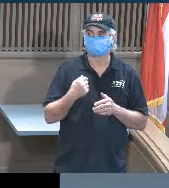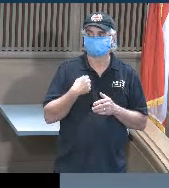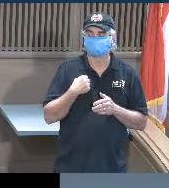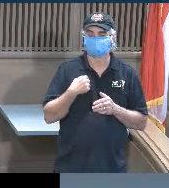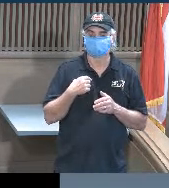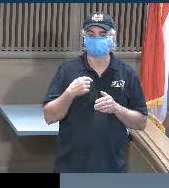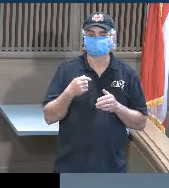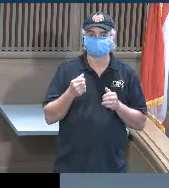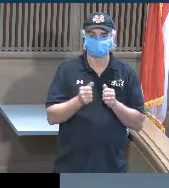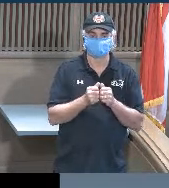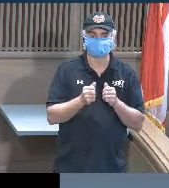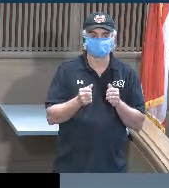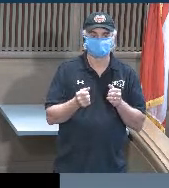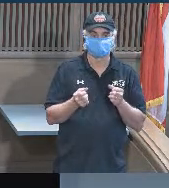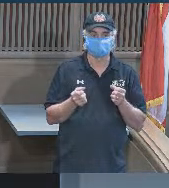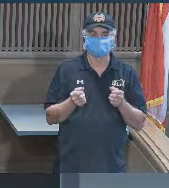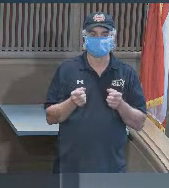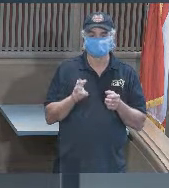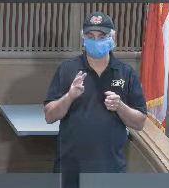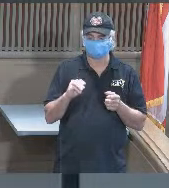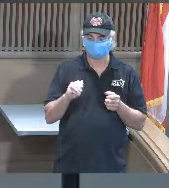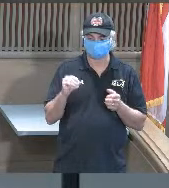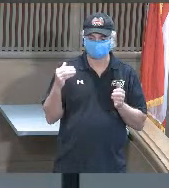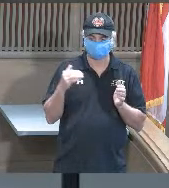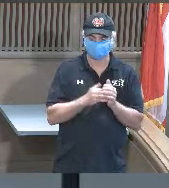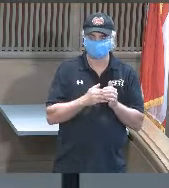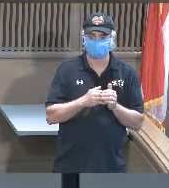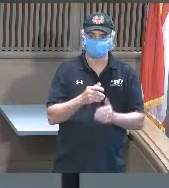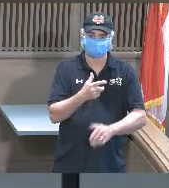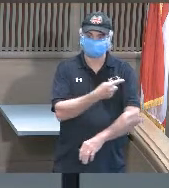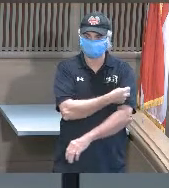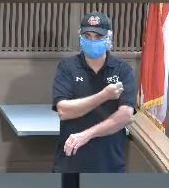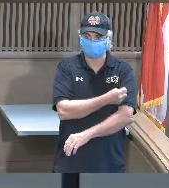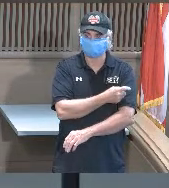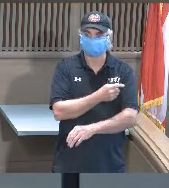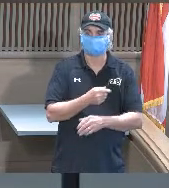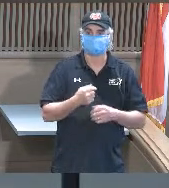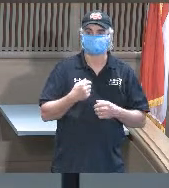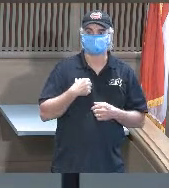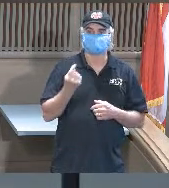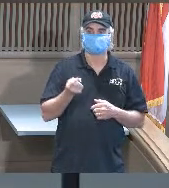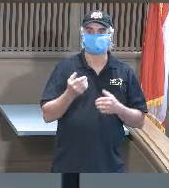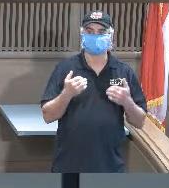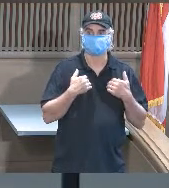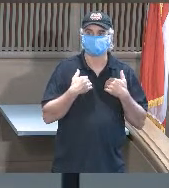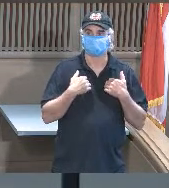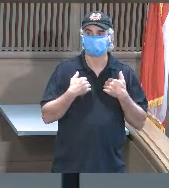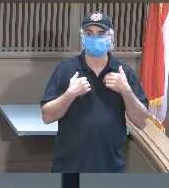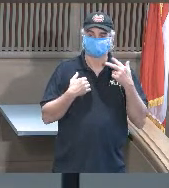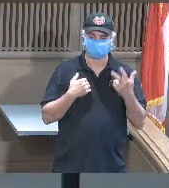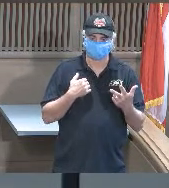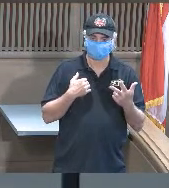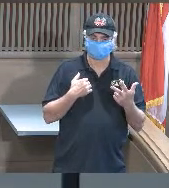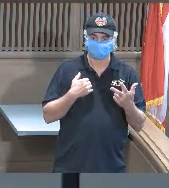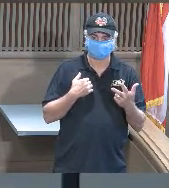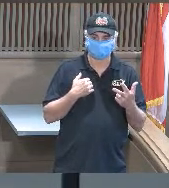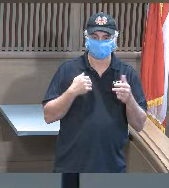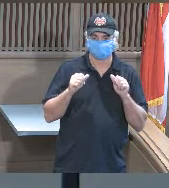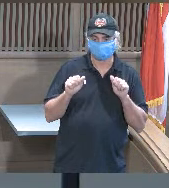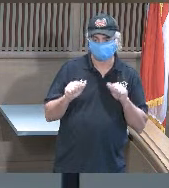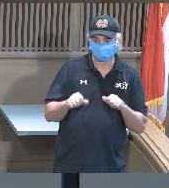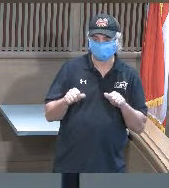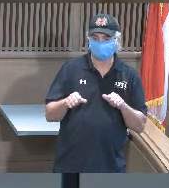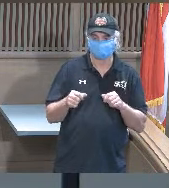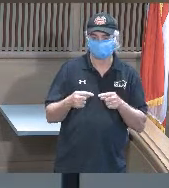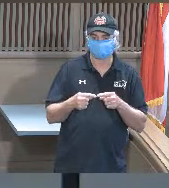around probably close to 60,000 vaccinations, and we've only had 3 potential